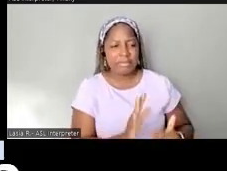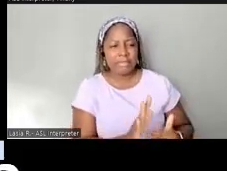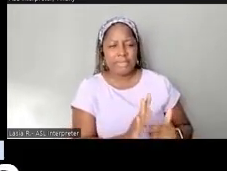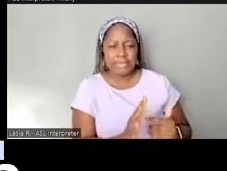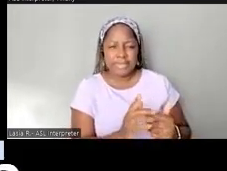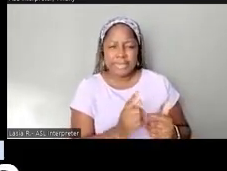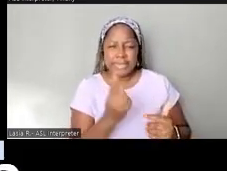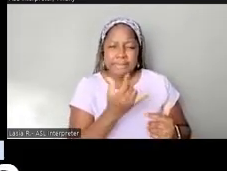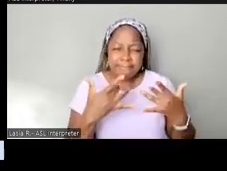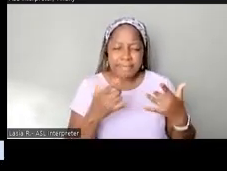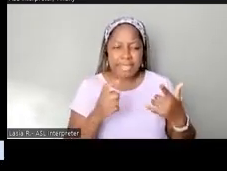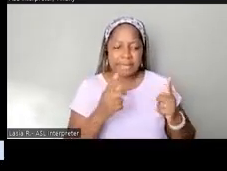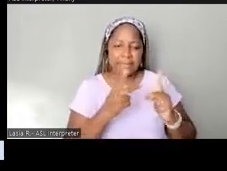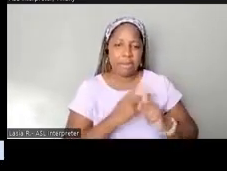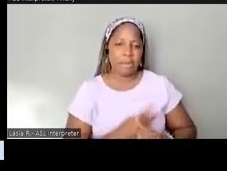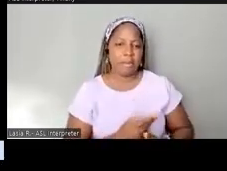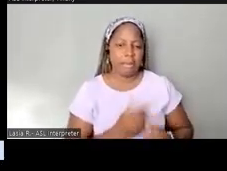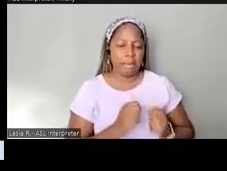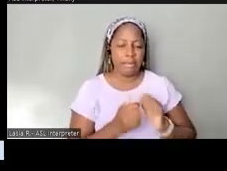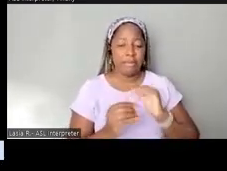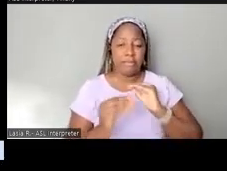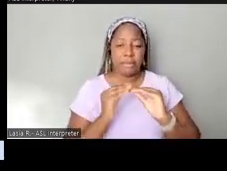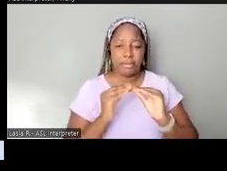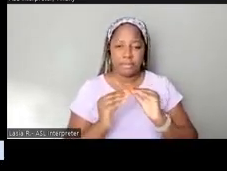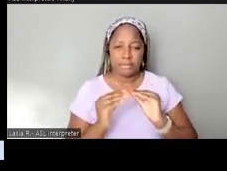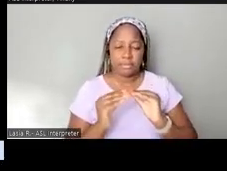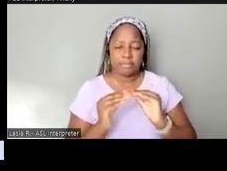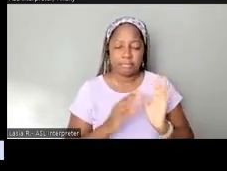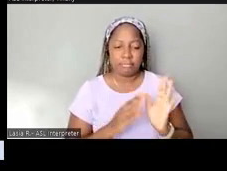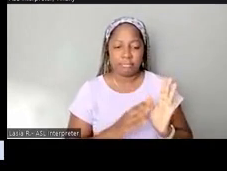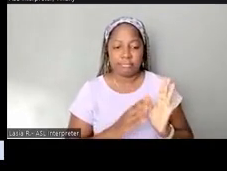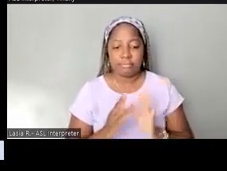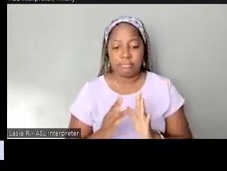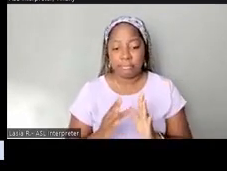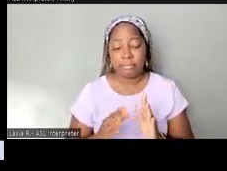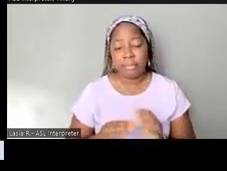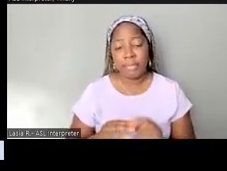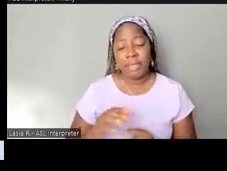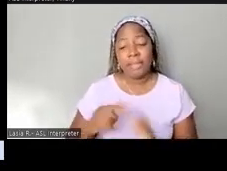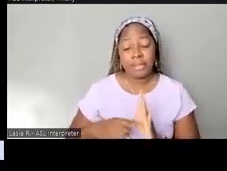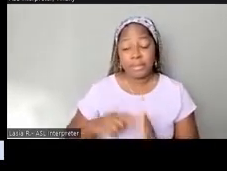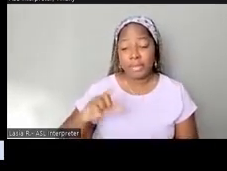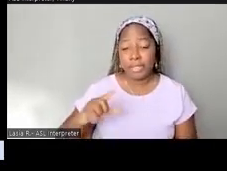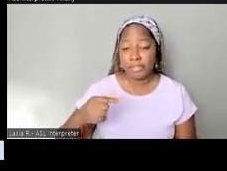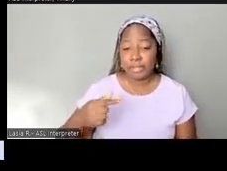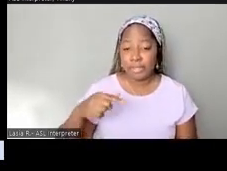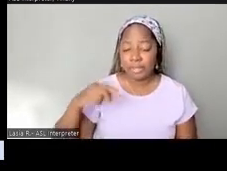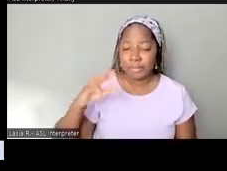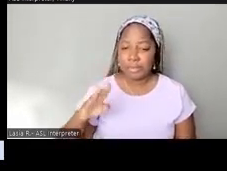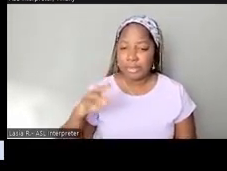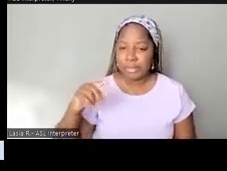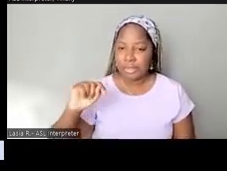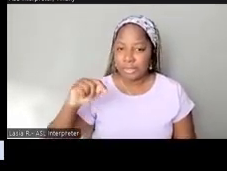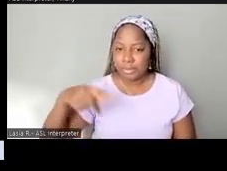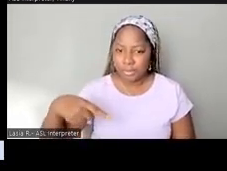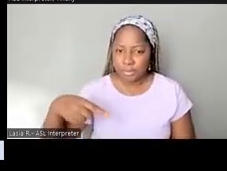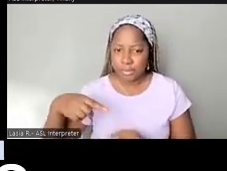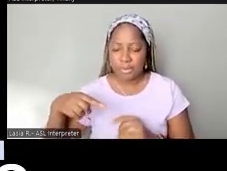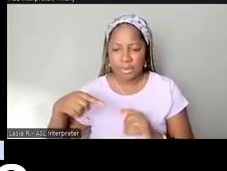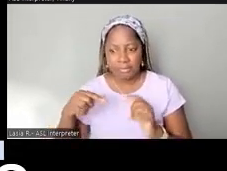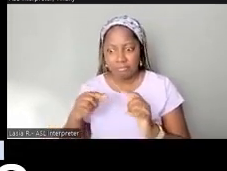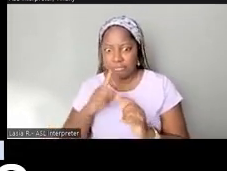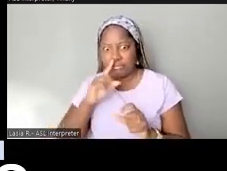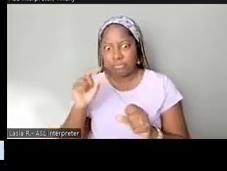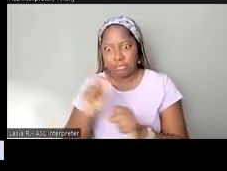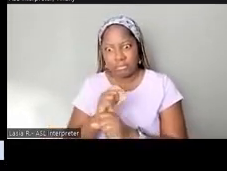oppression and racism to remedy them? We often have seen our LGBTQ folks just straight up be discriminated against.